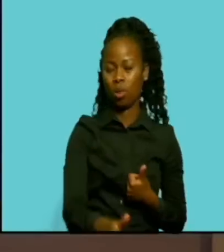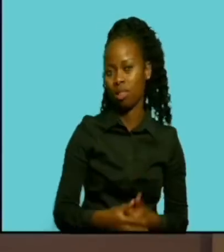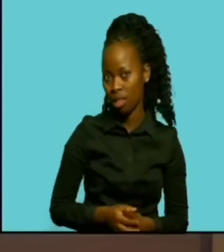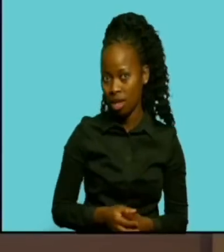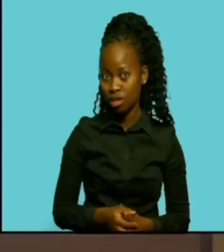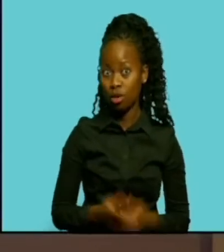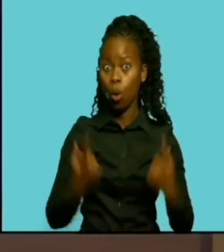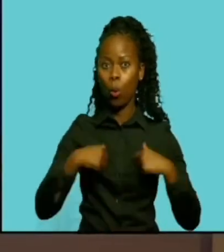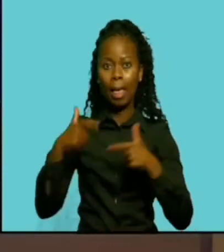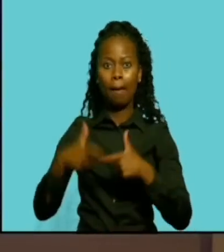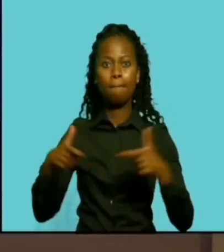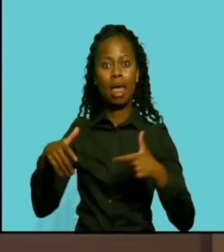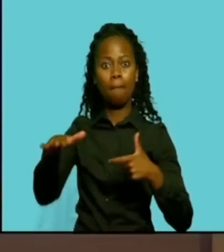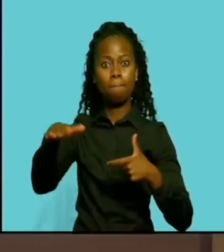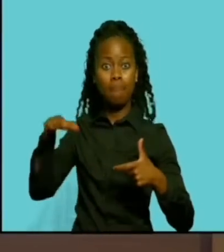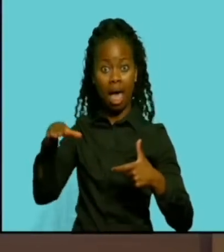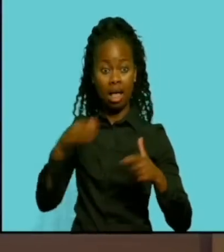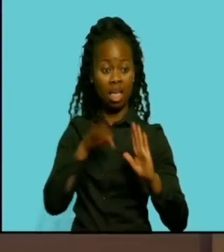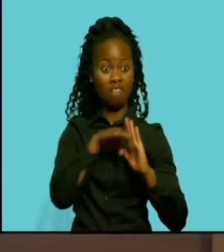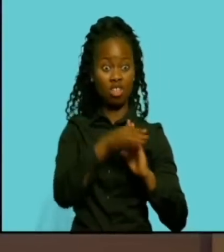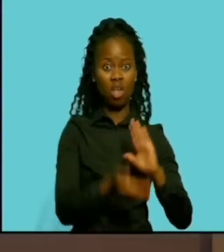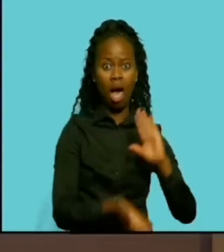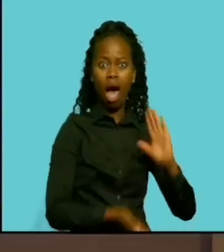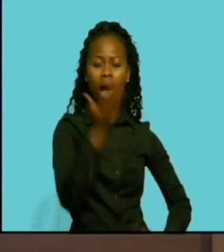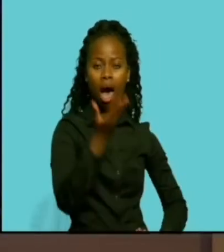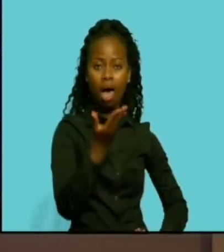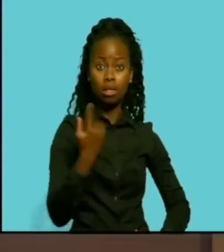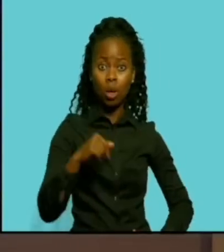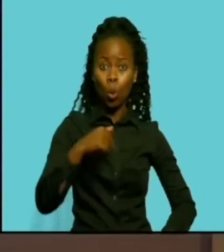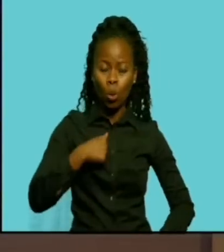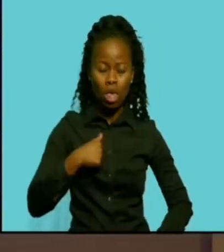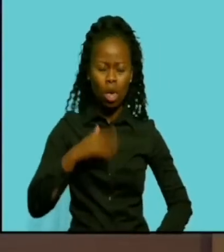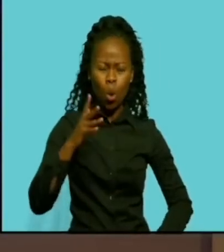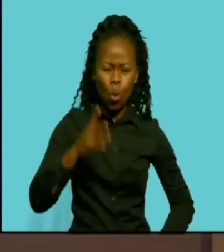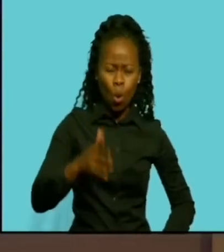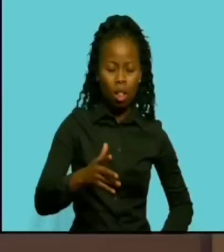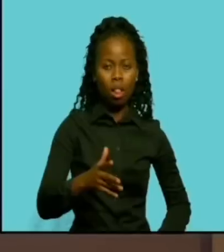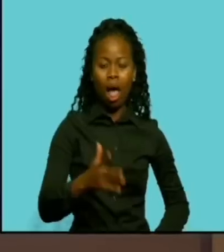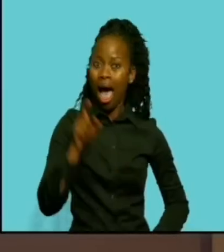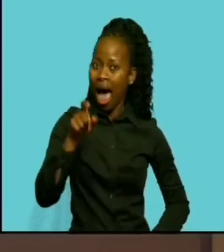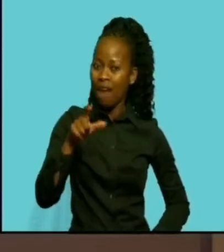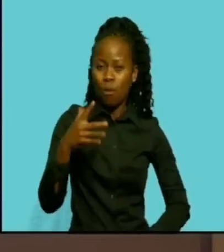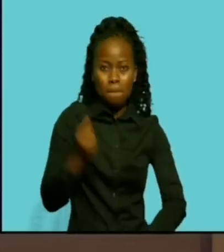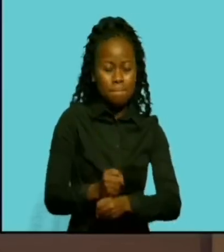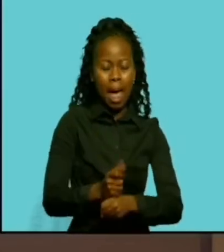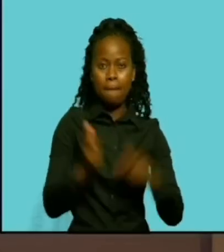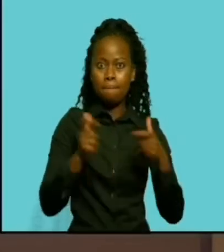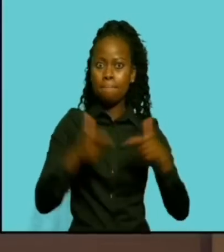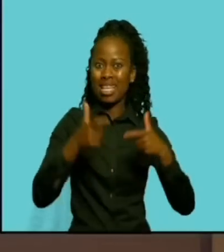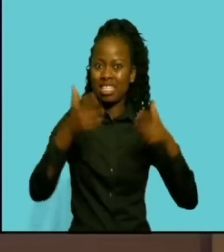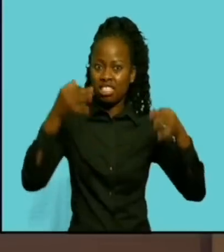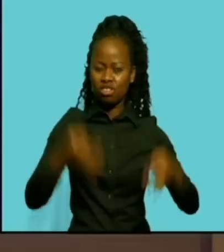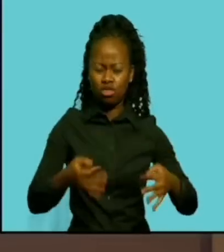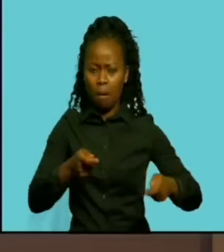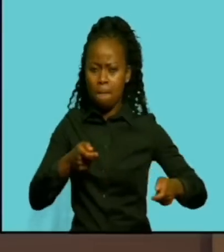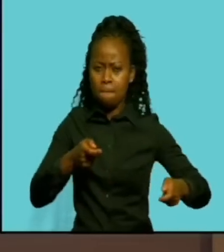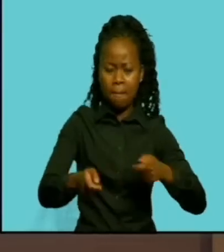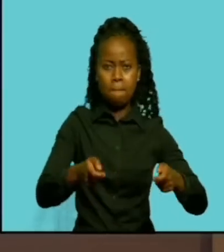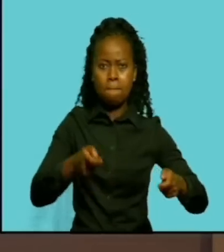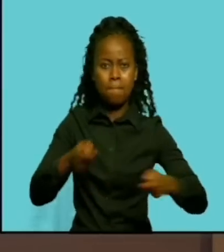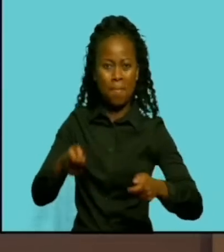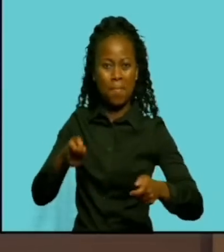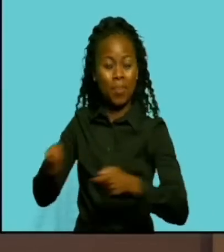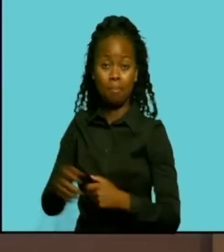a central bank, because you have got to make very tough decisions. And if you do not act appropriately,